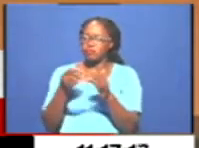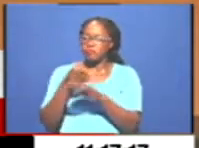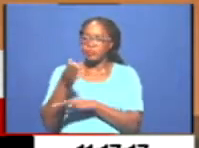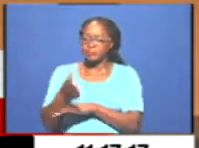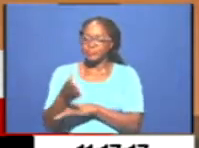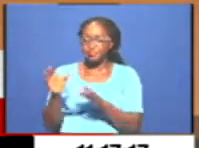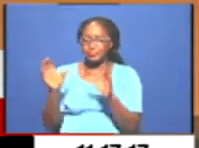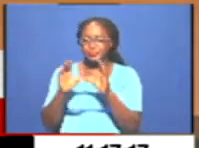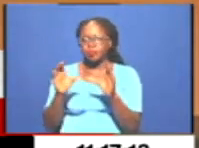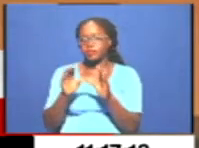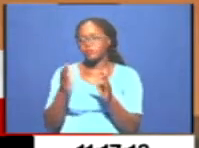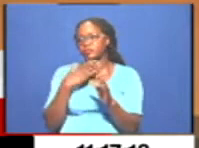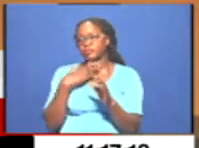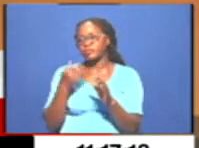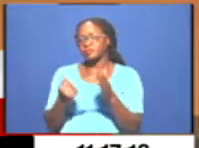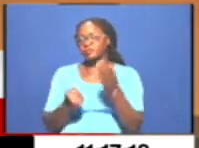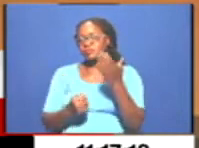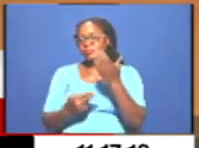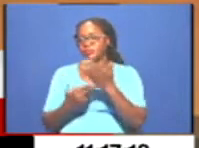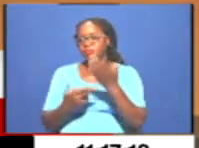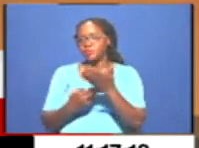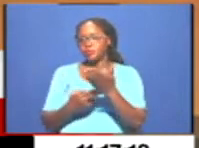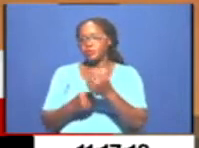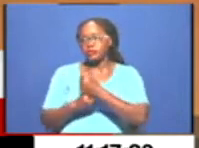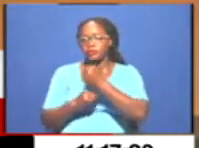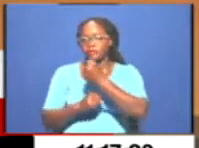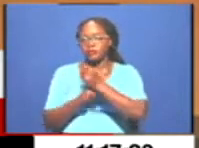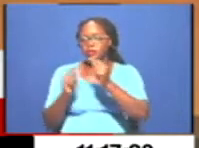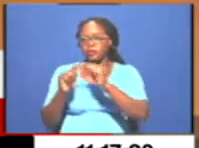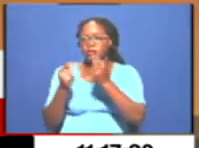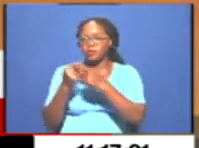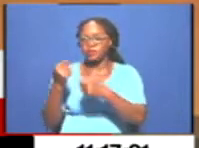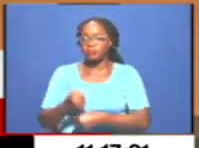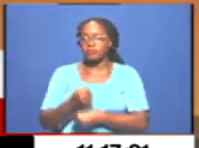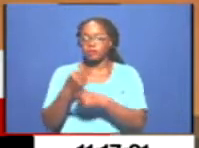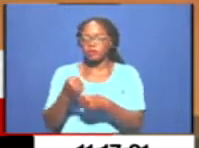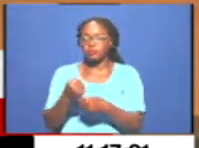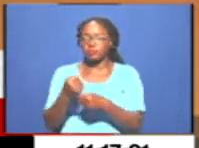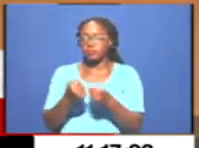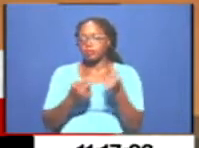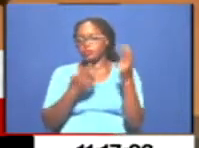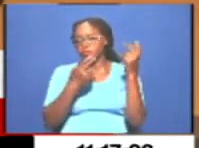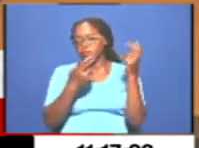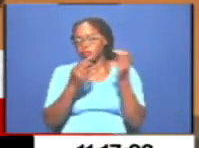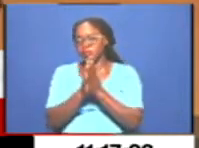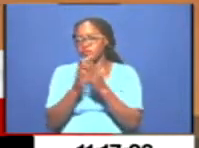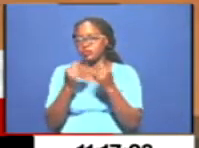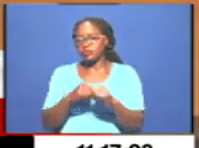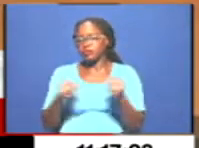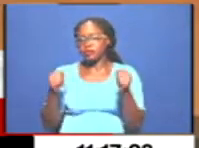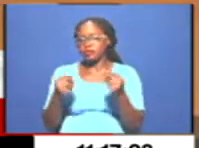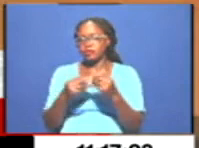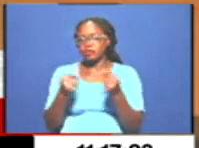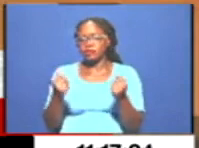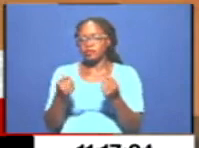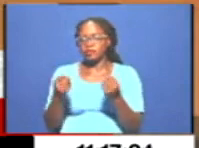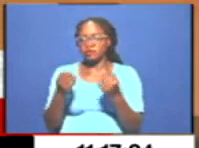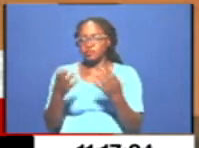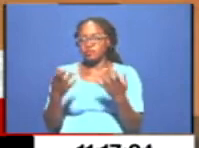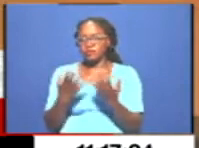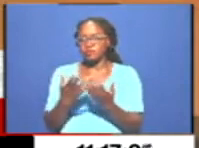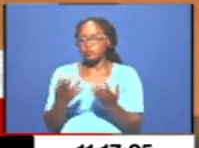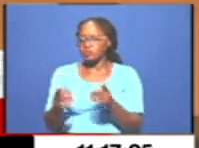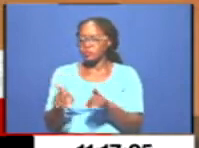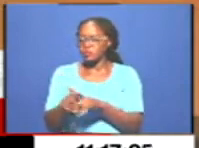you want to have a technical support team, for example, if you want to have a strength and conditioning expert, he'll be able to cater for very many disciplines at the same time